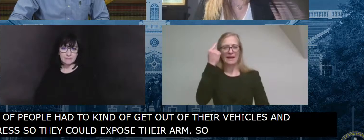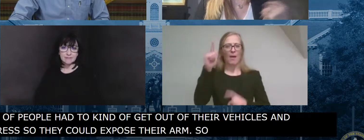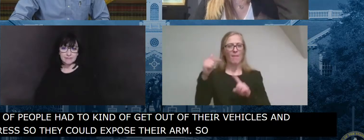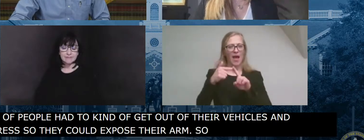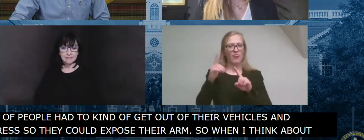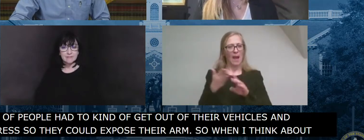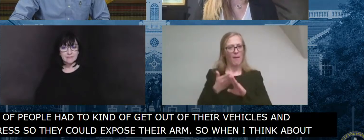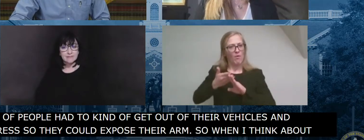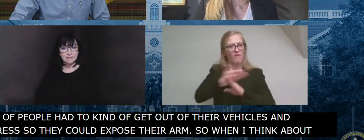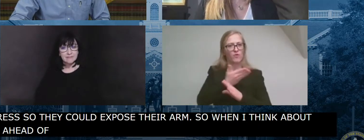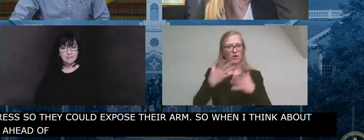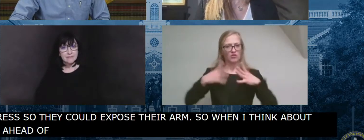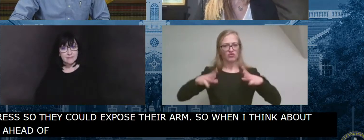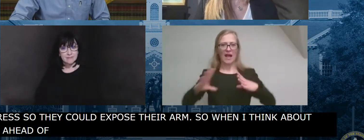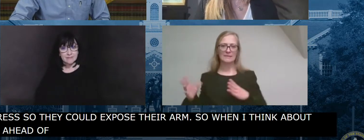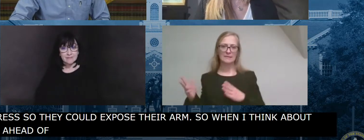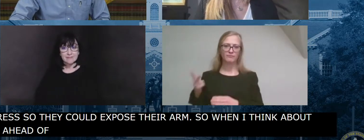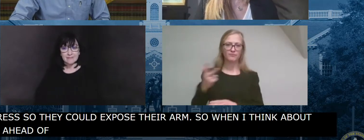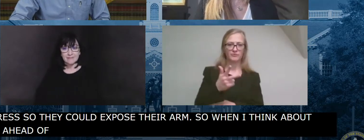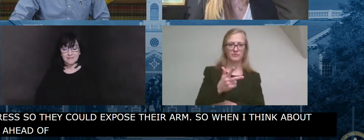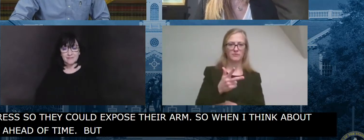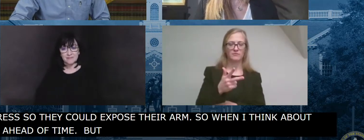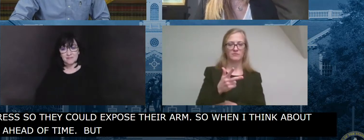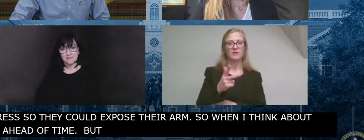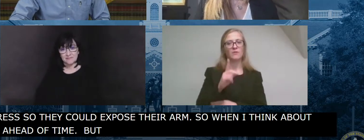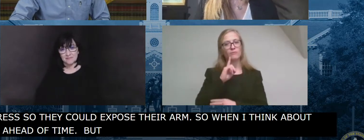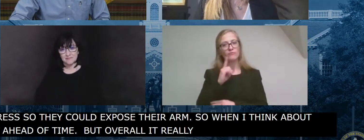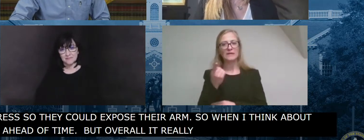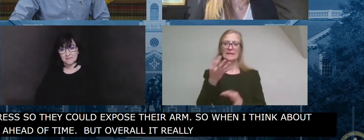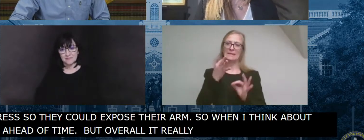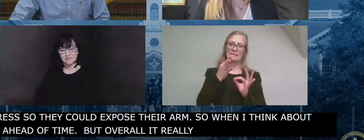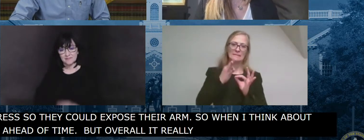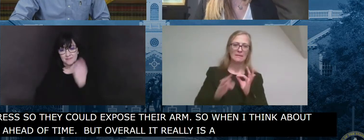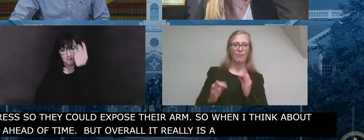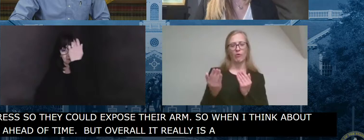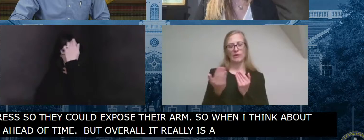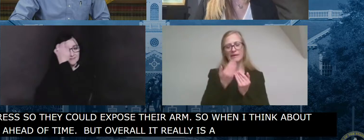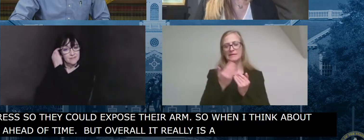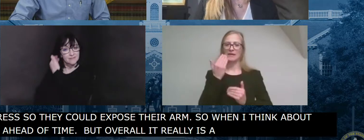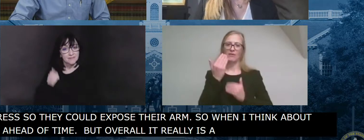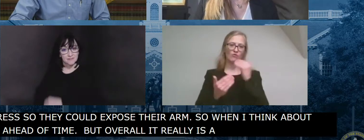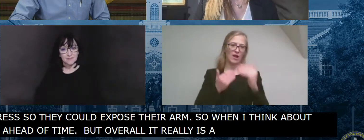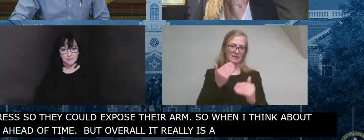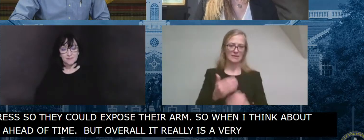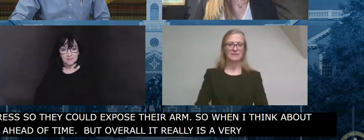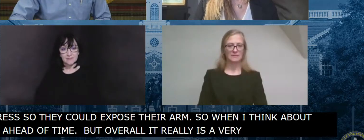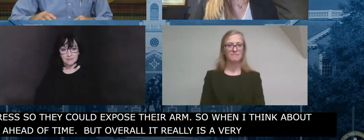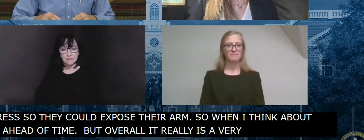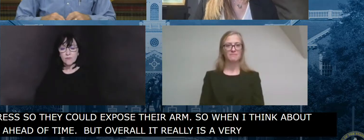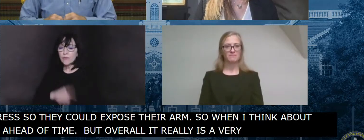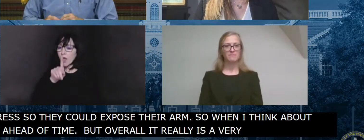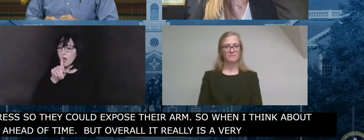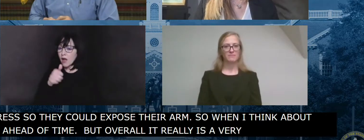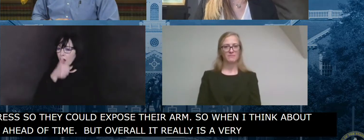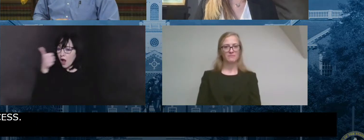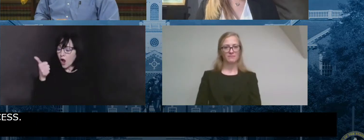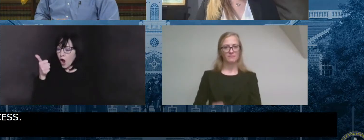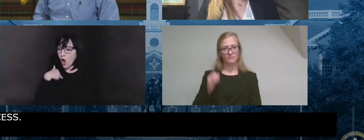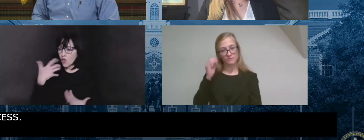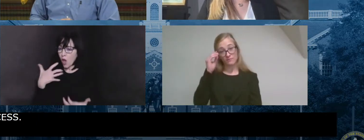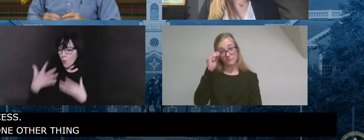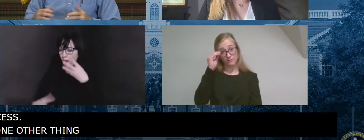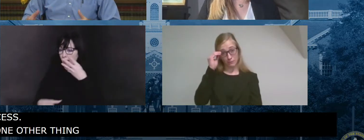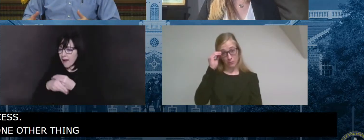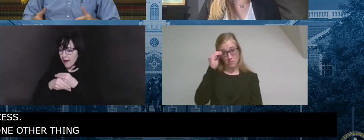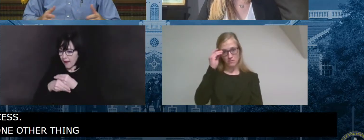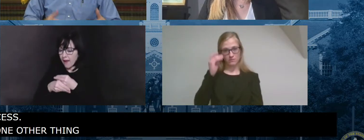but overall, it really is a very, very simple, easy process. One other thing that I'd like to add is